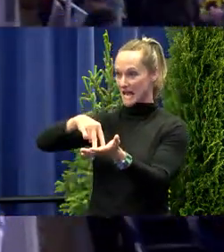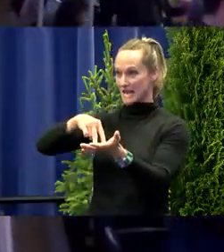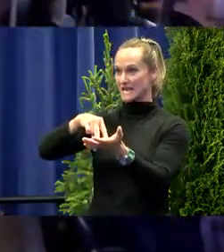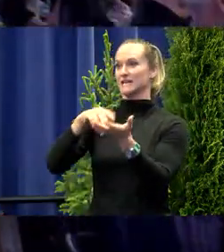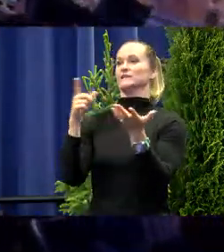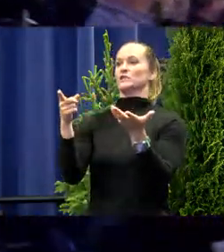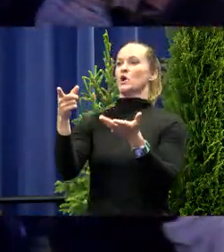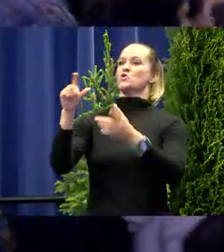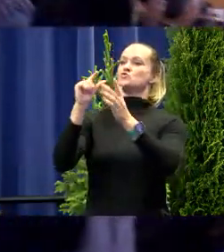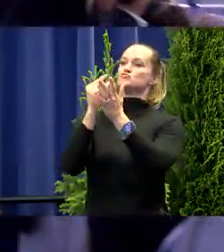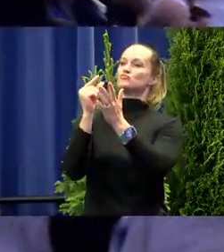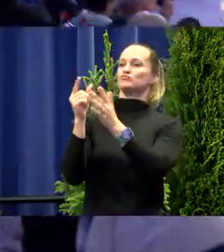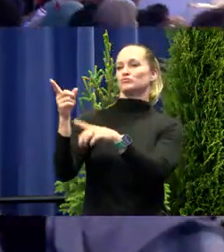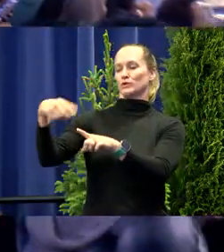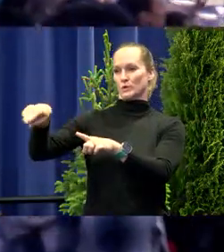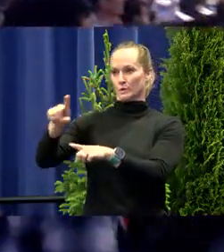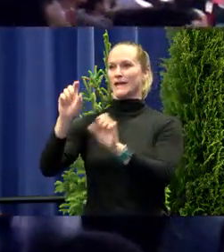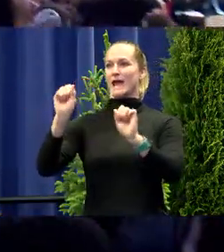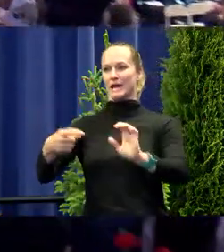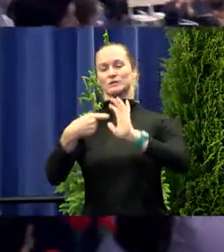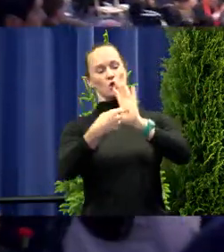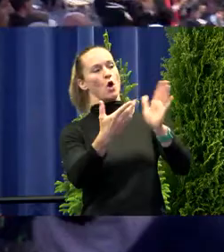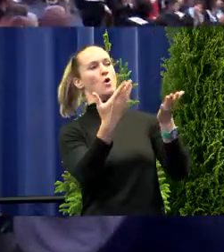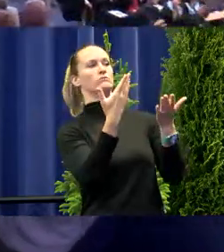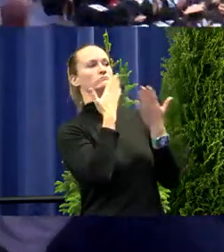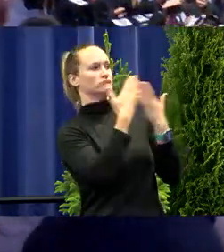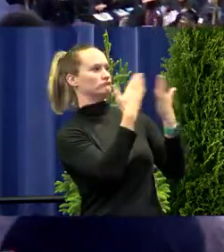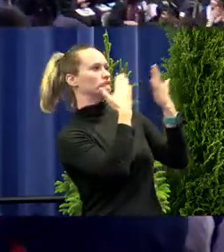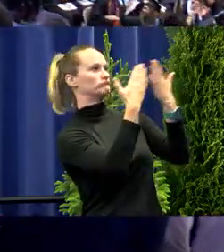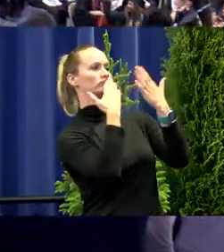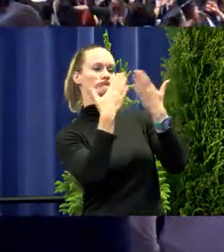their appreciation for your support.